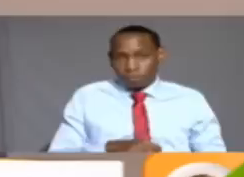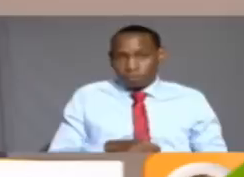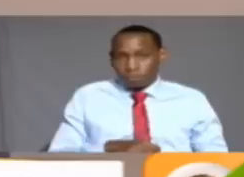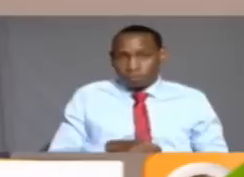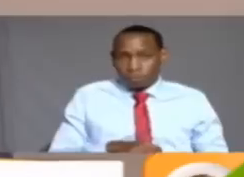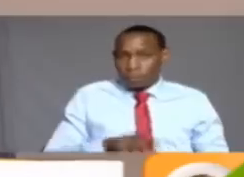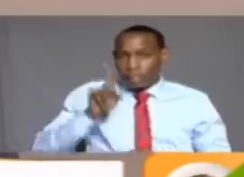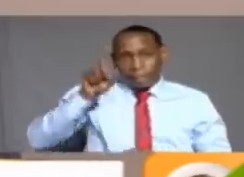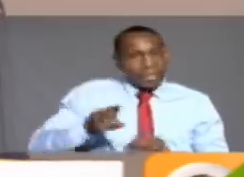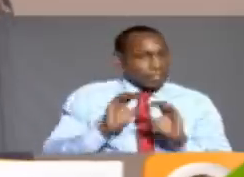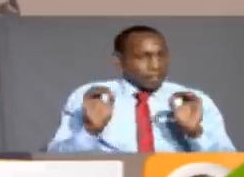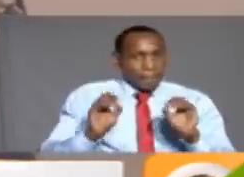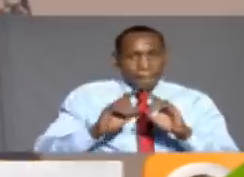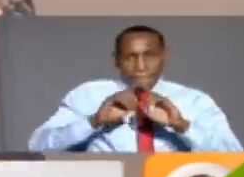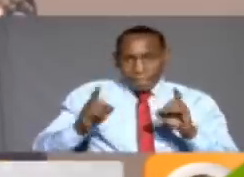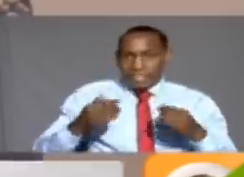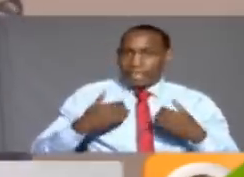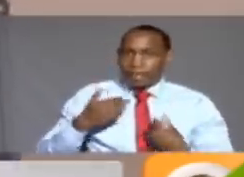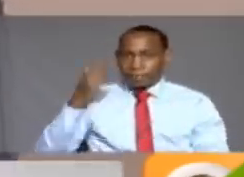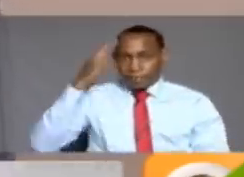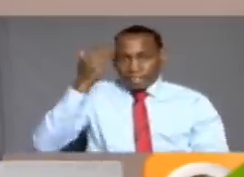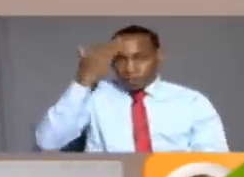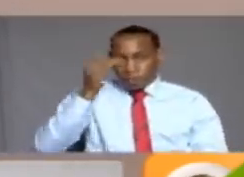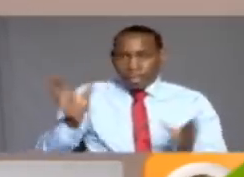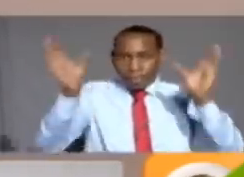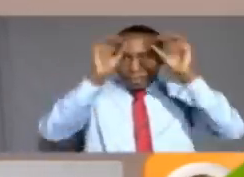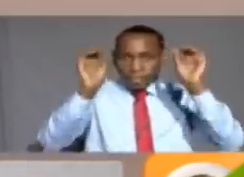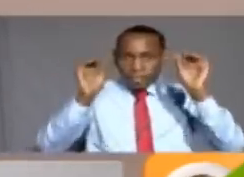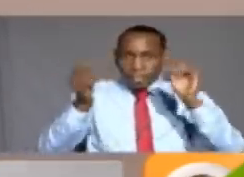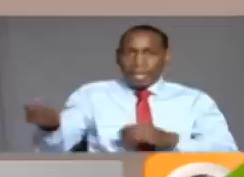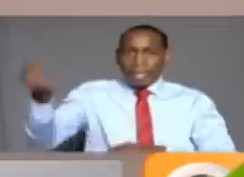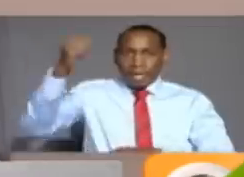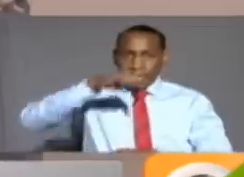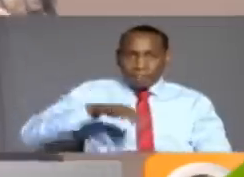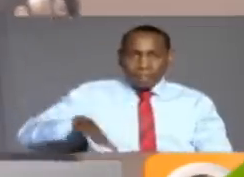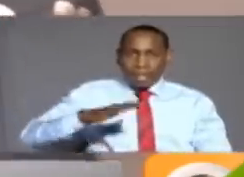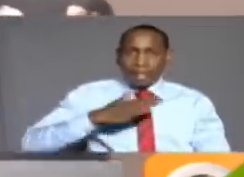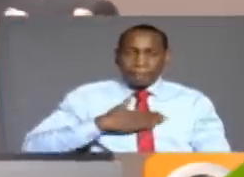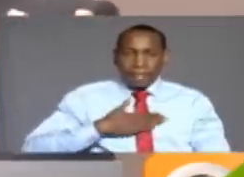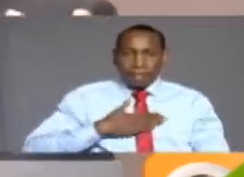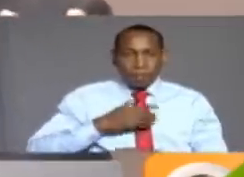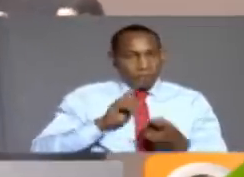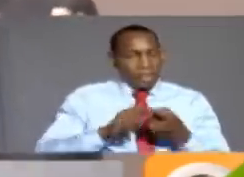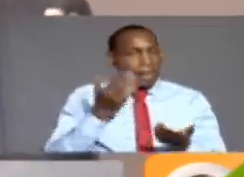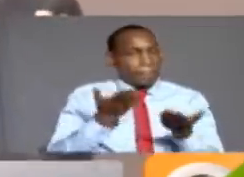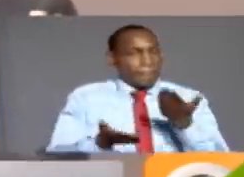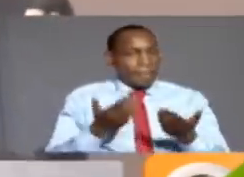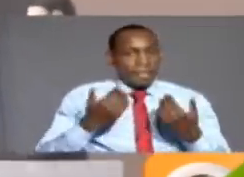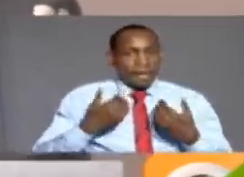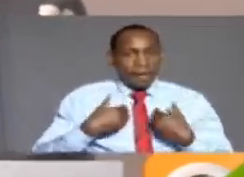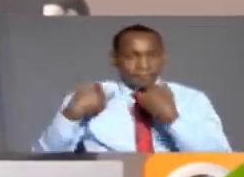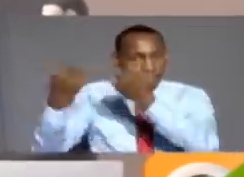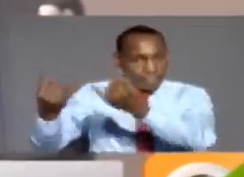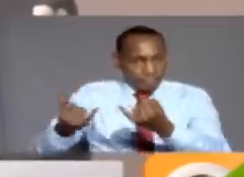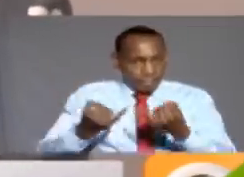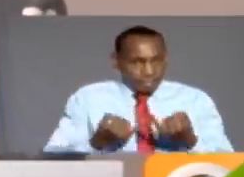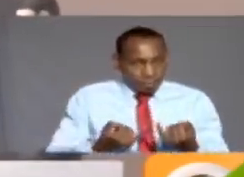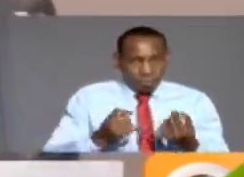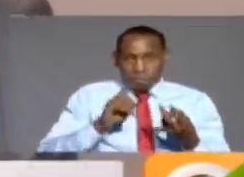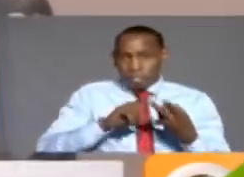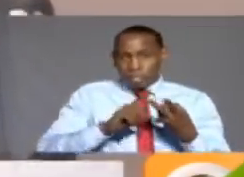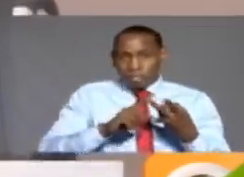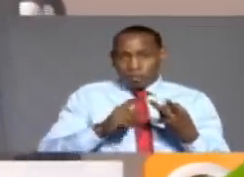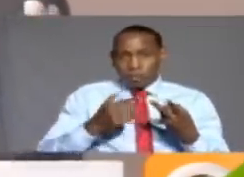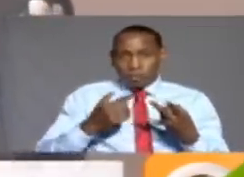No, it's not a must. But there are reasons why a president will come to my region. Most of the times, it's either he has an invitation, or he's